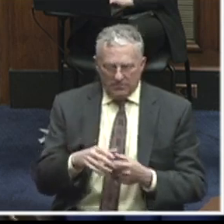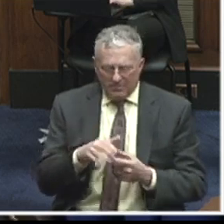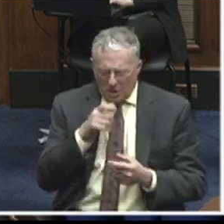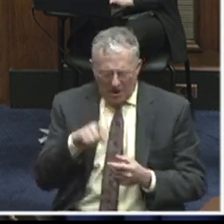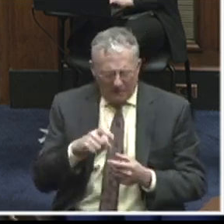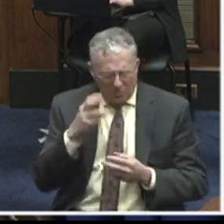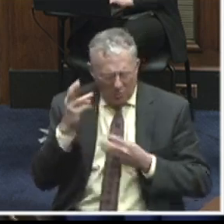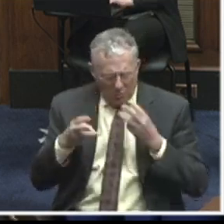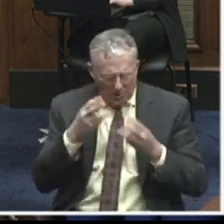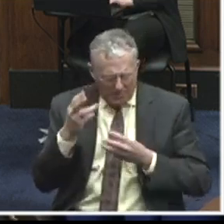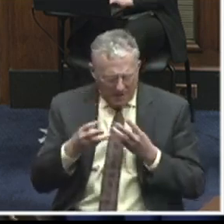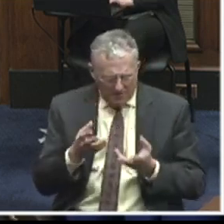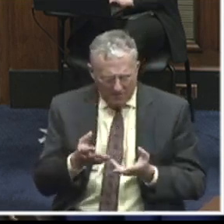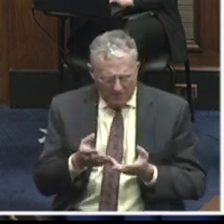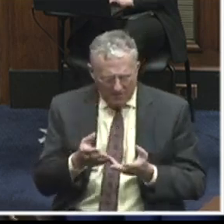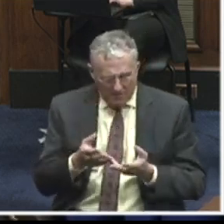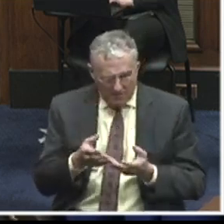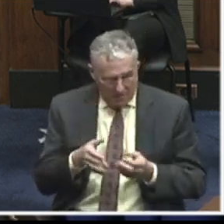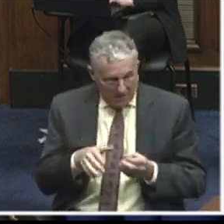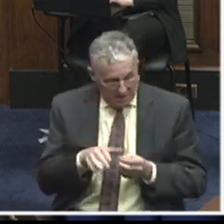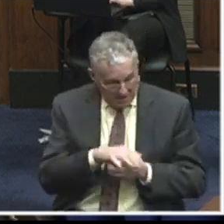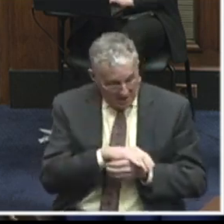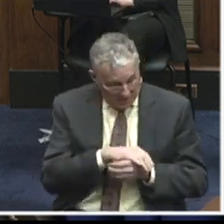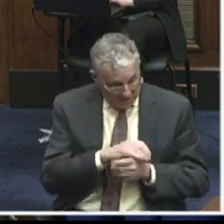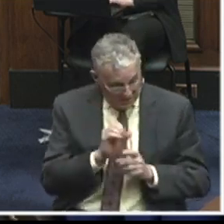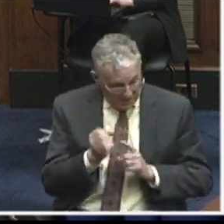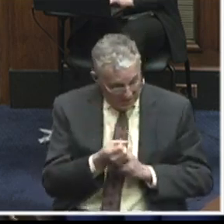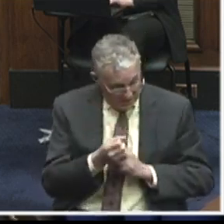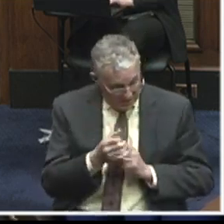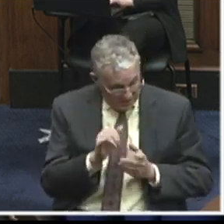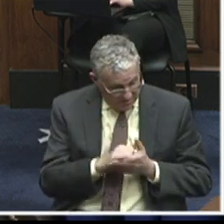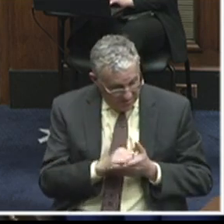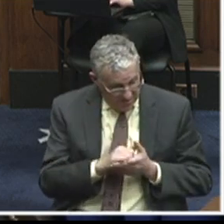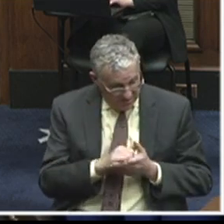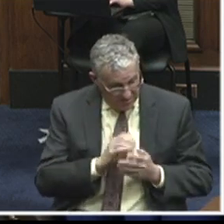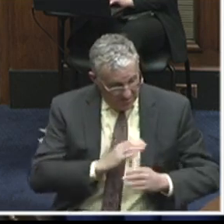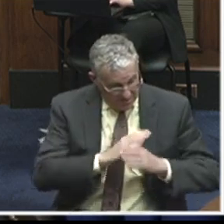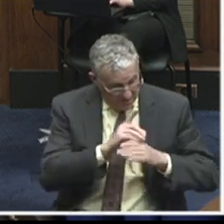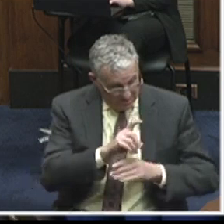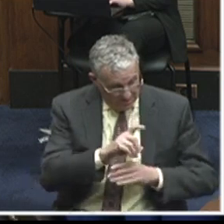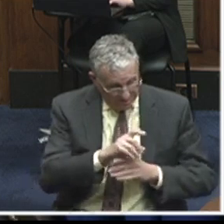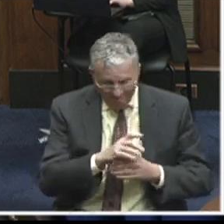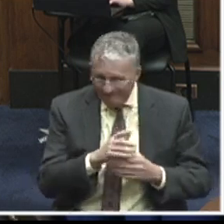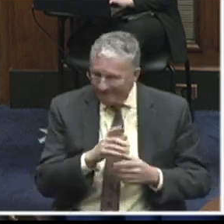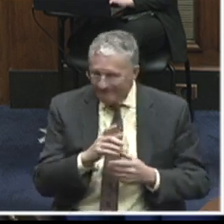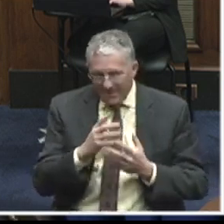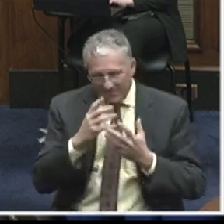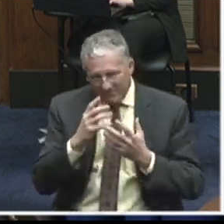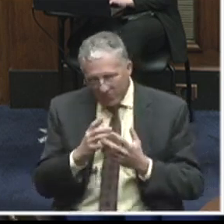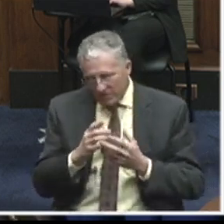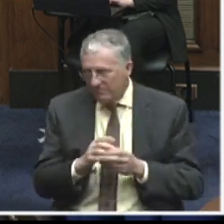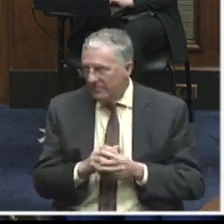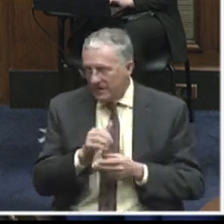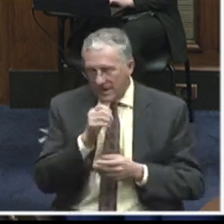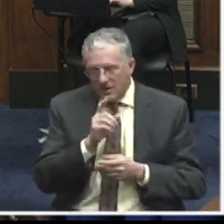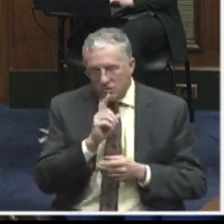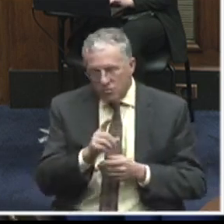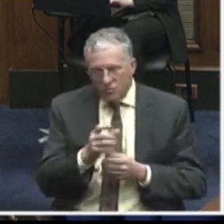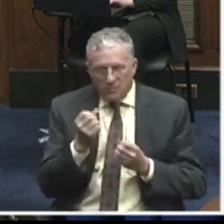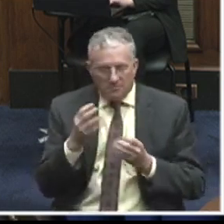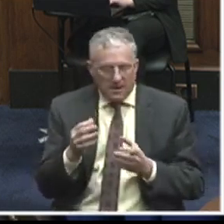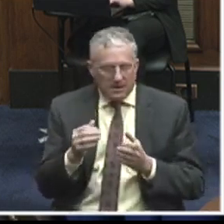about whether their coverage status will be a barrier. But unfortunately, that is not the case for millions